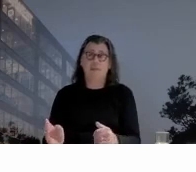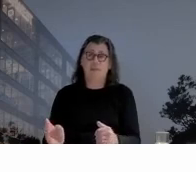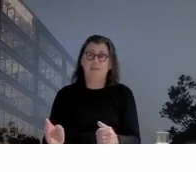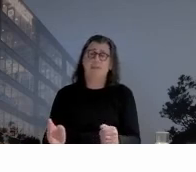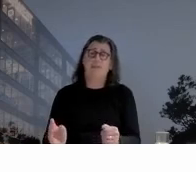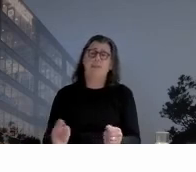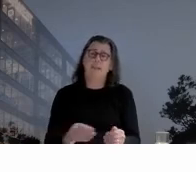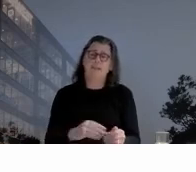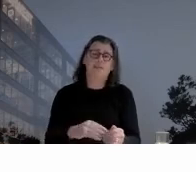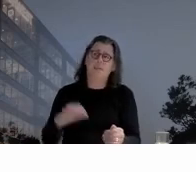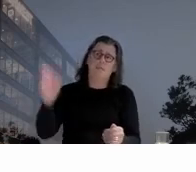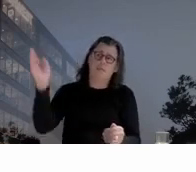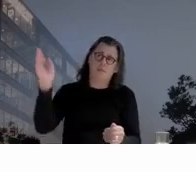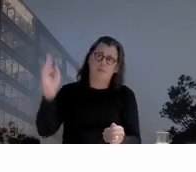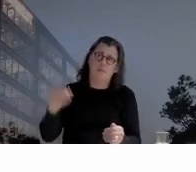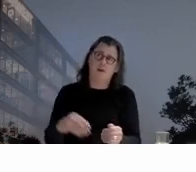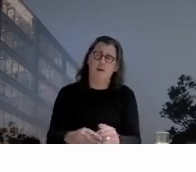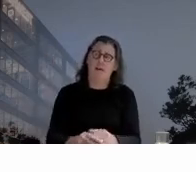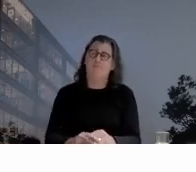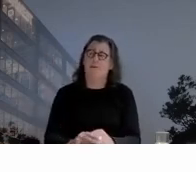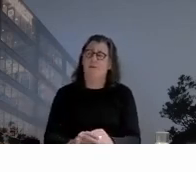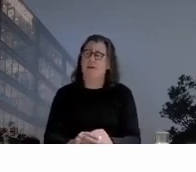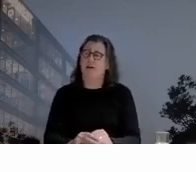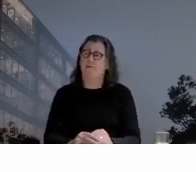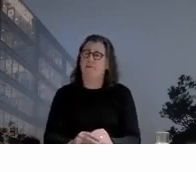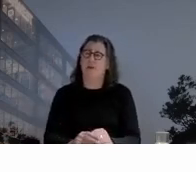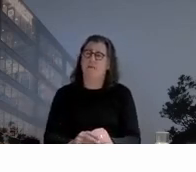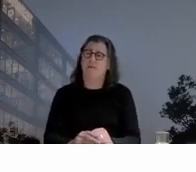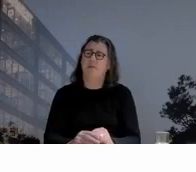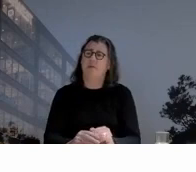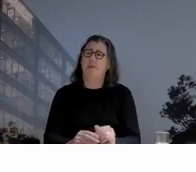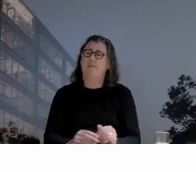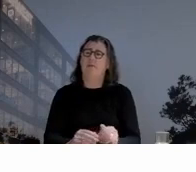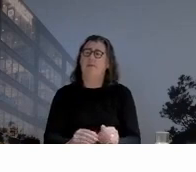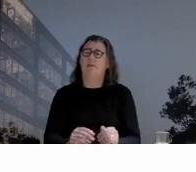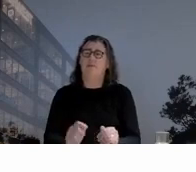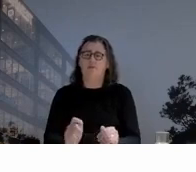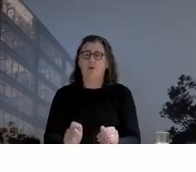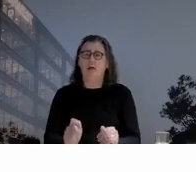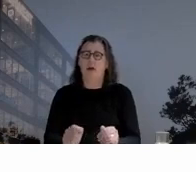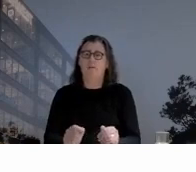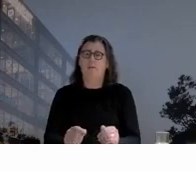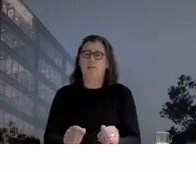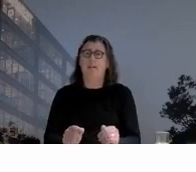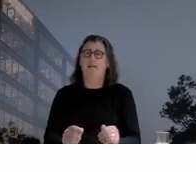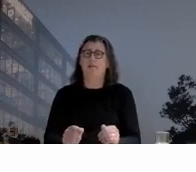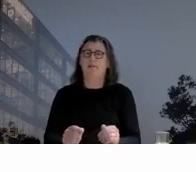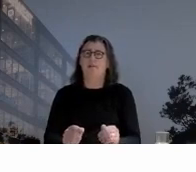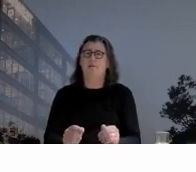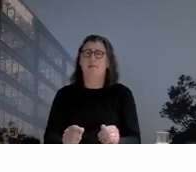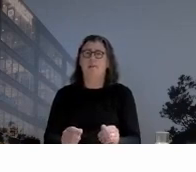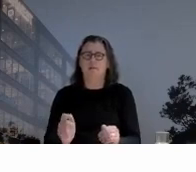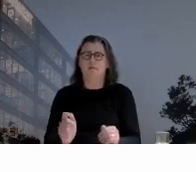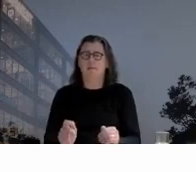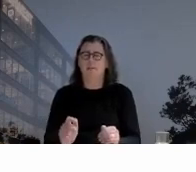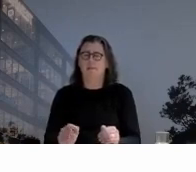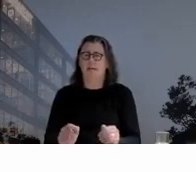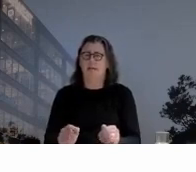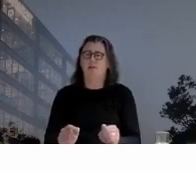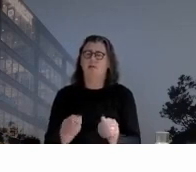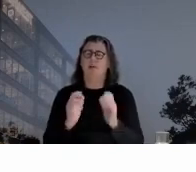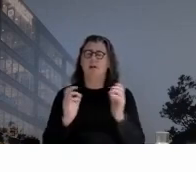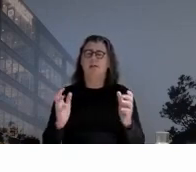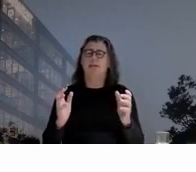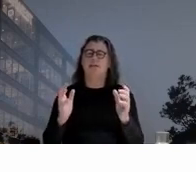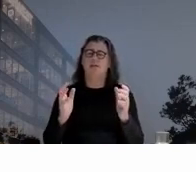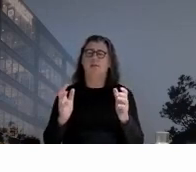using energy. The energy numbers would still follow as per the chart up the top, but there's no carbon in that energy anymore because the grid has